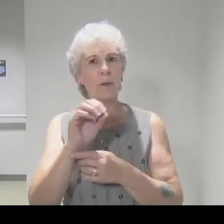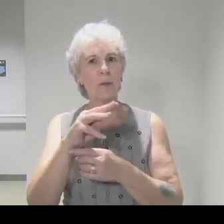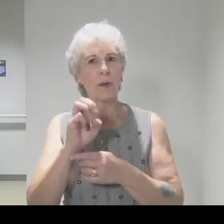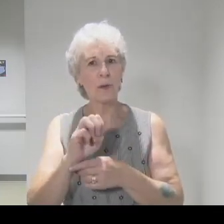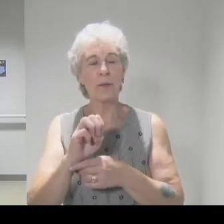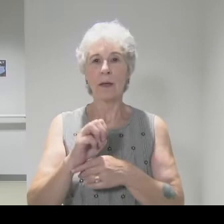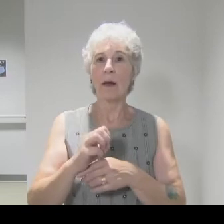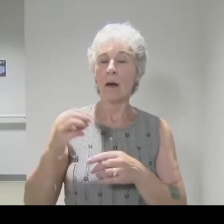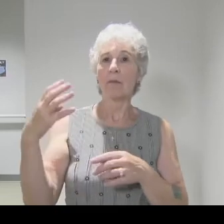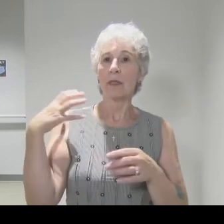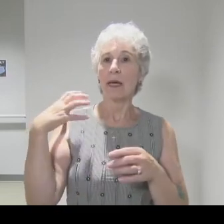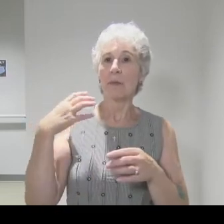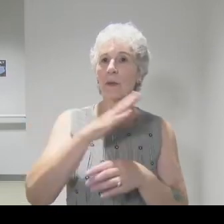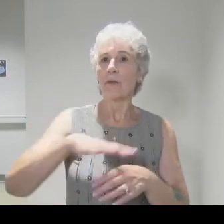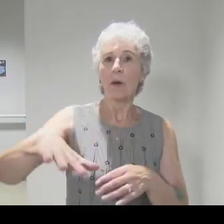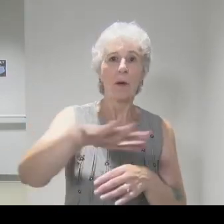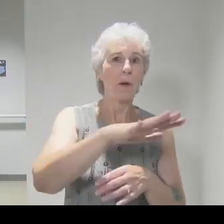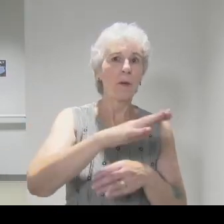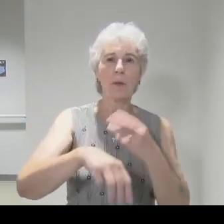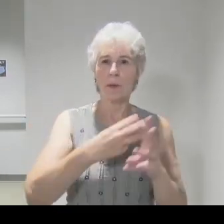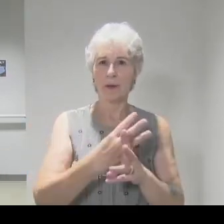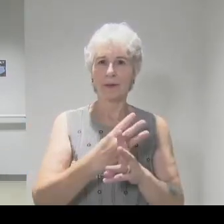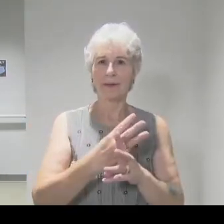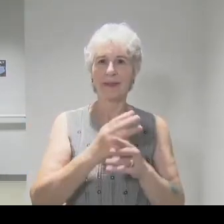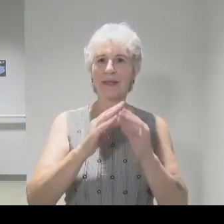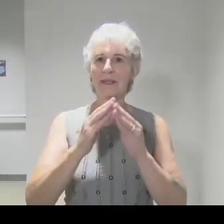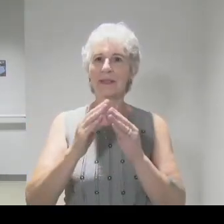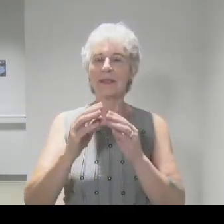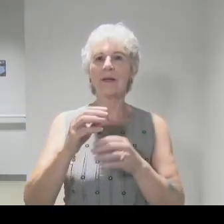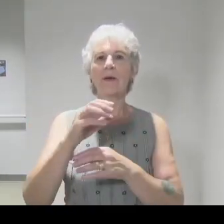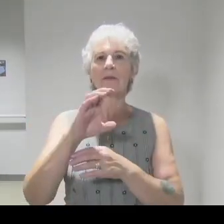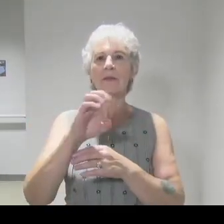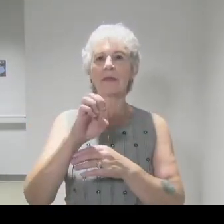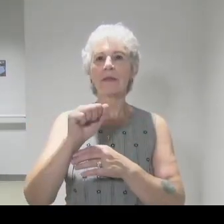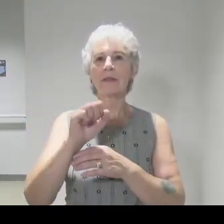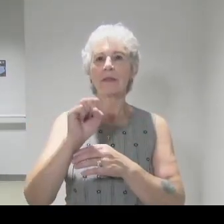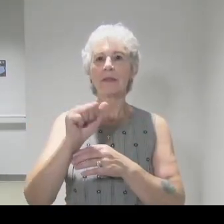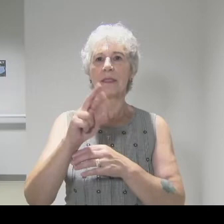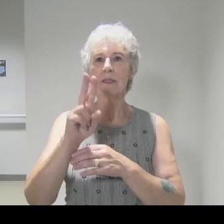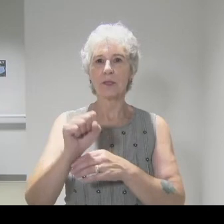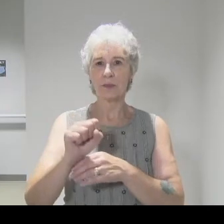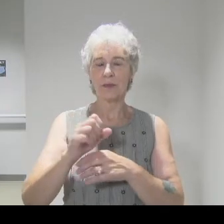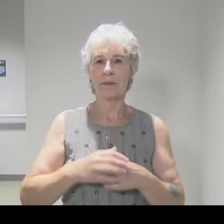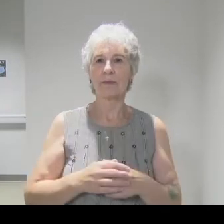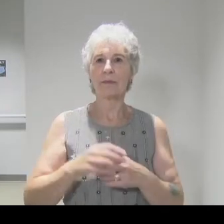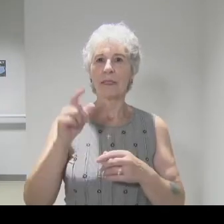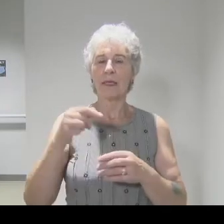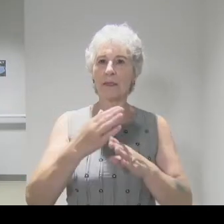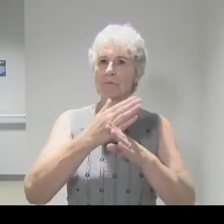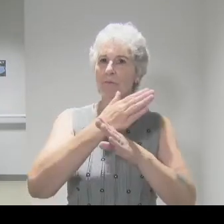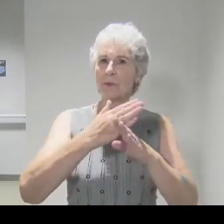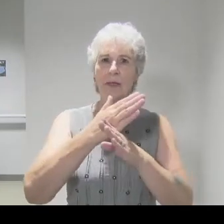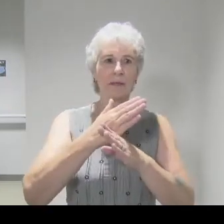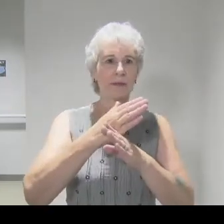capital of the entire known world. It was the city of the Caesars. It was at the crossroads of